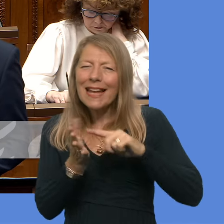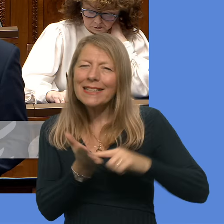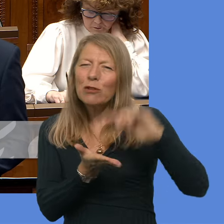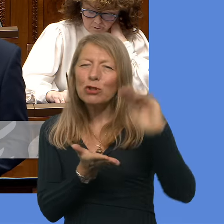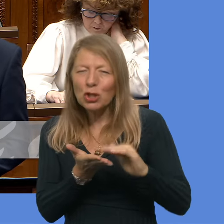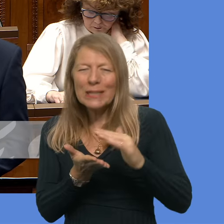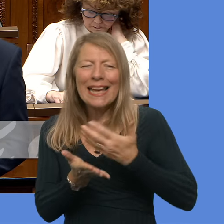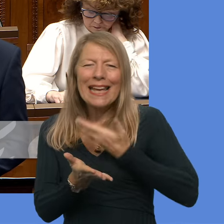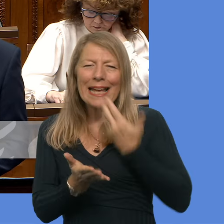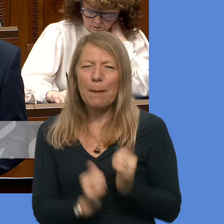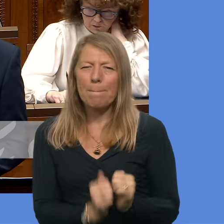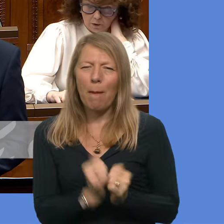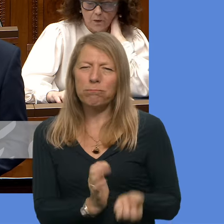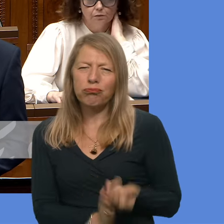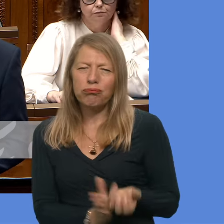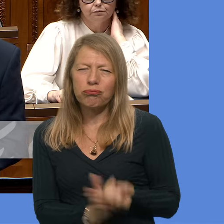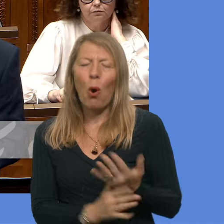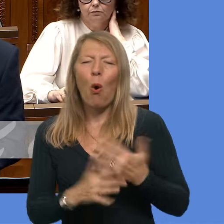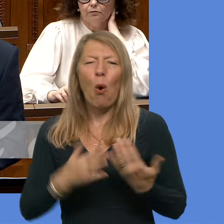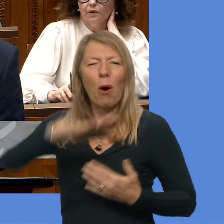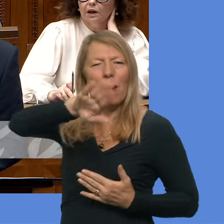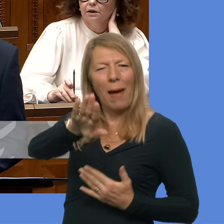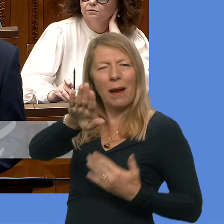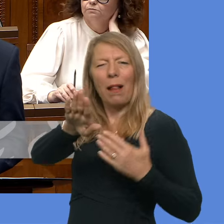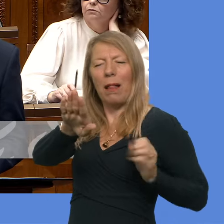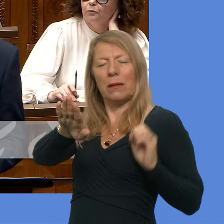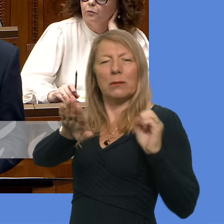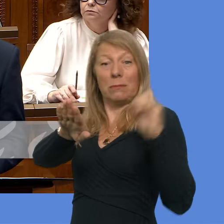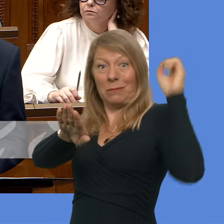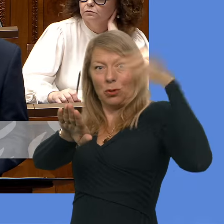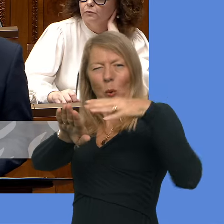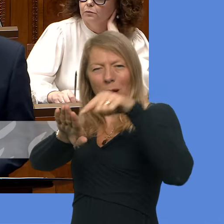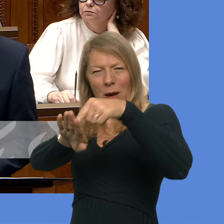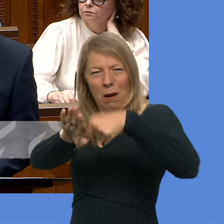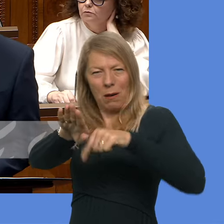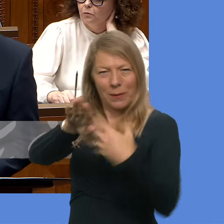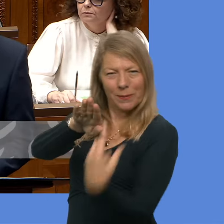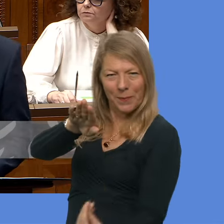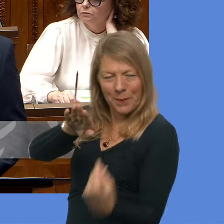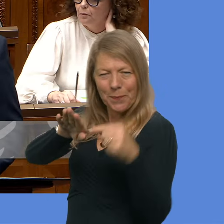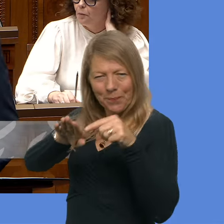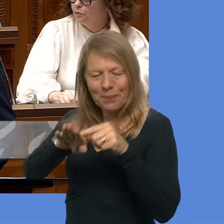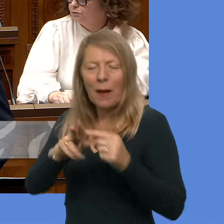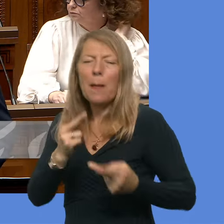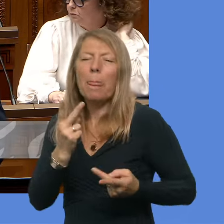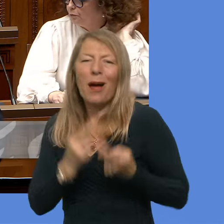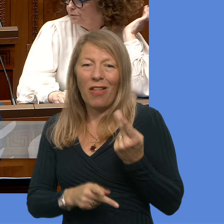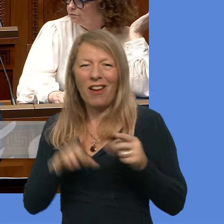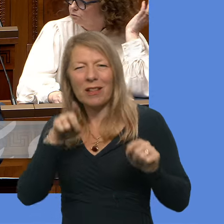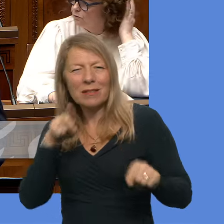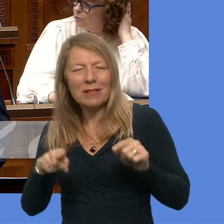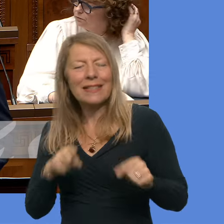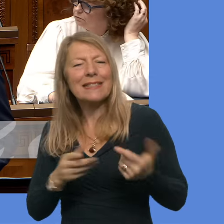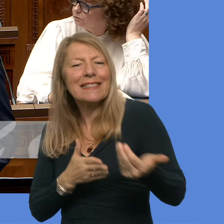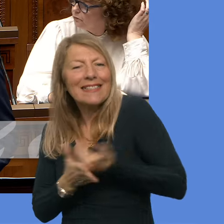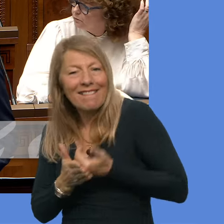panels. Homeowners may wish to seek independent advice on solar panels, heat pumps and other energy efficiency matters from organisations such as the NI Energy